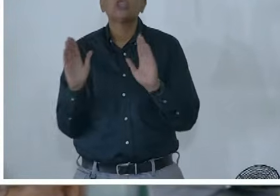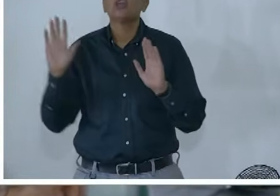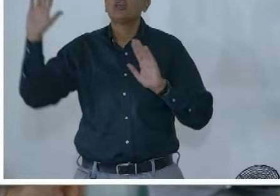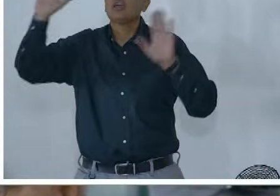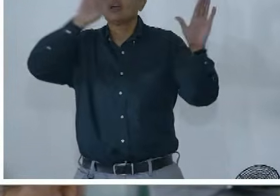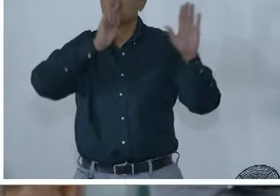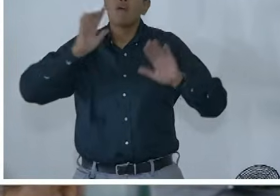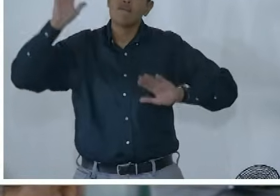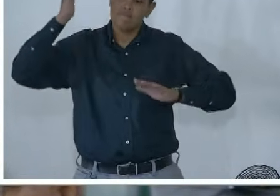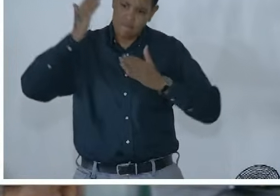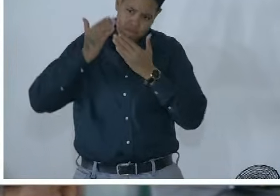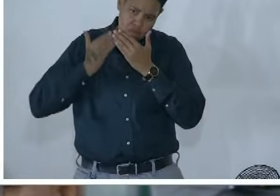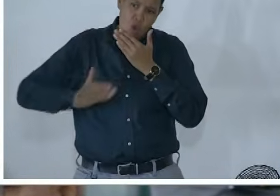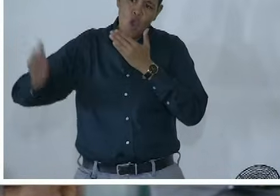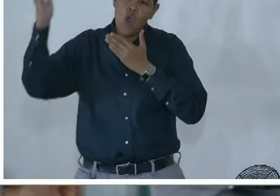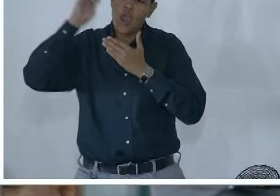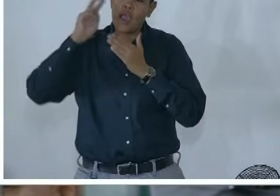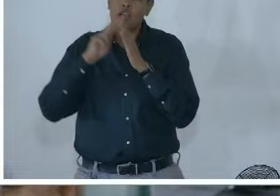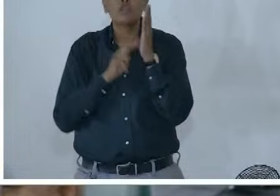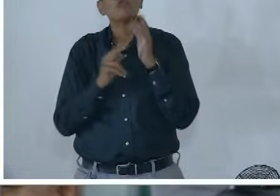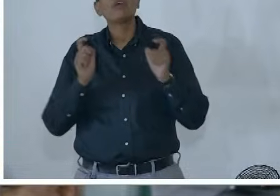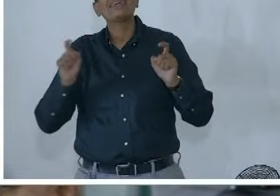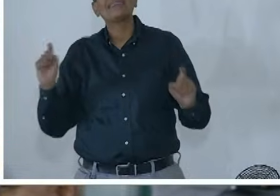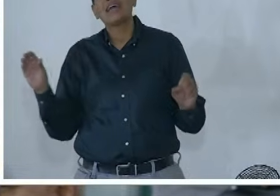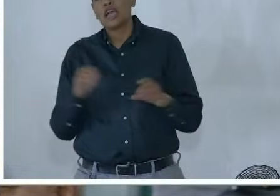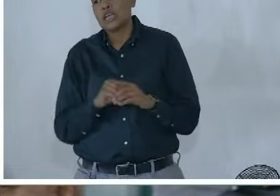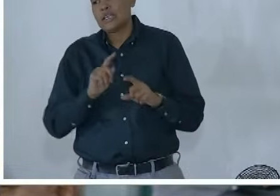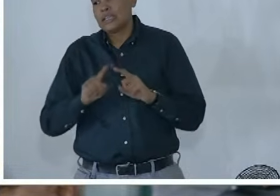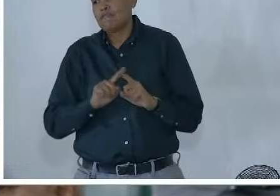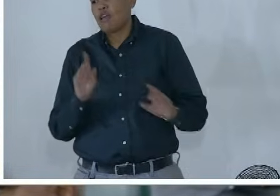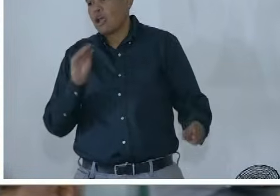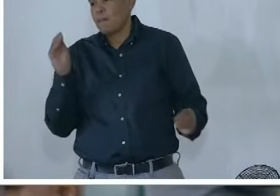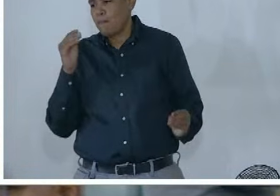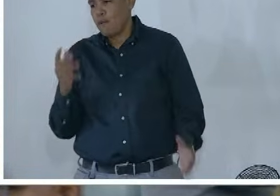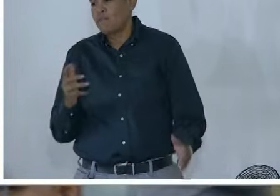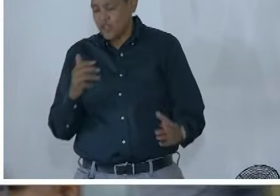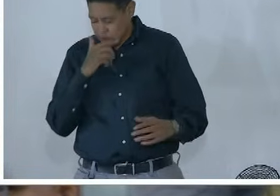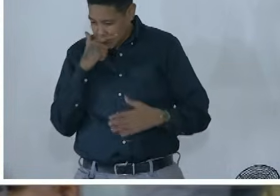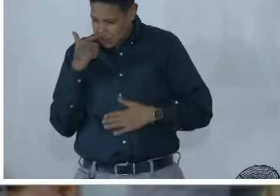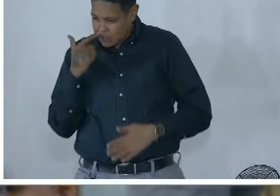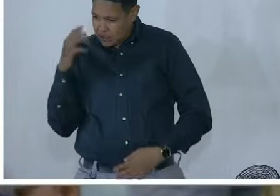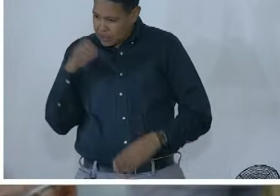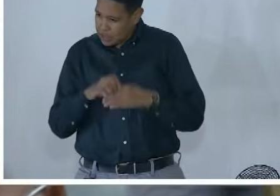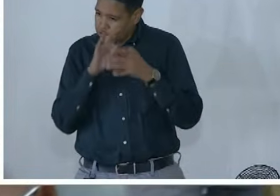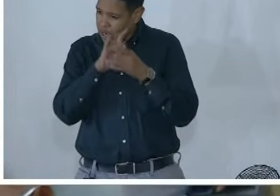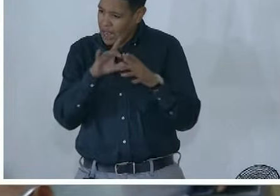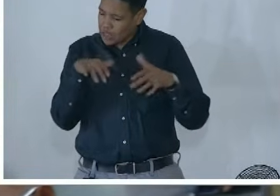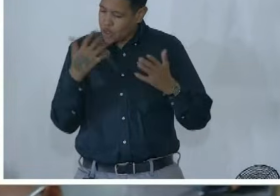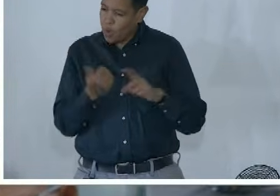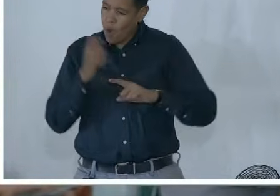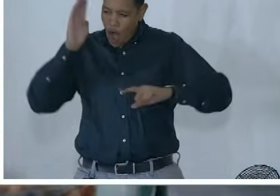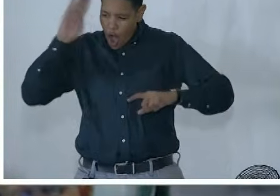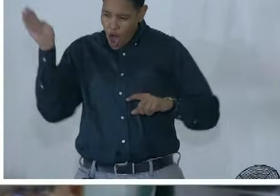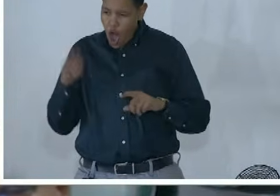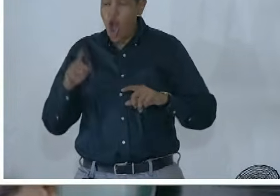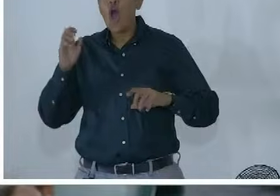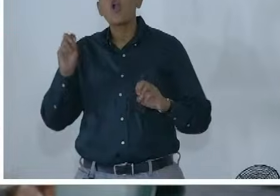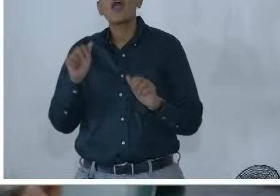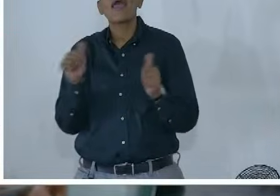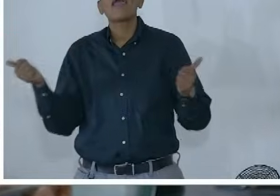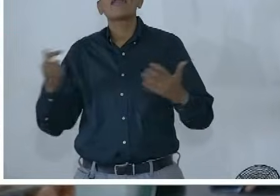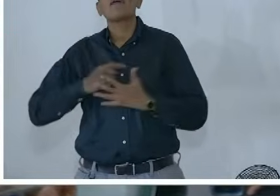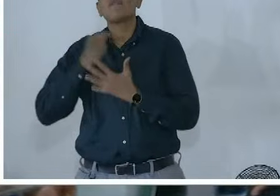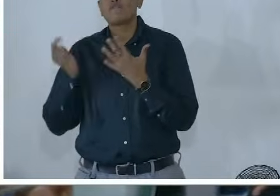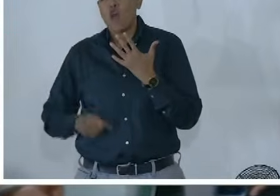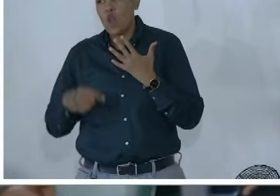of the foregoing. The regulations may contain provisions in relation to all or any of the